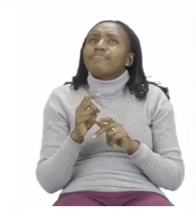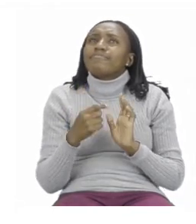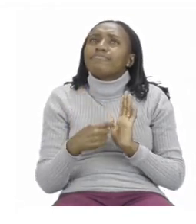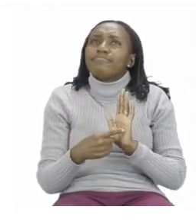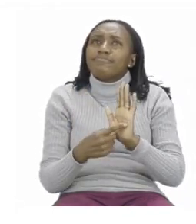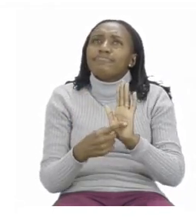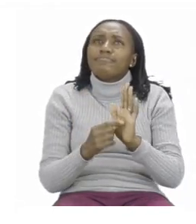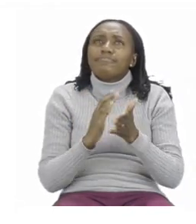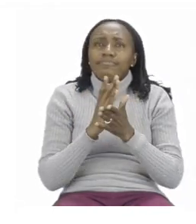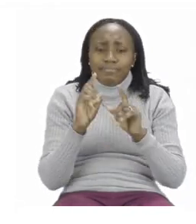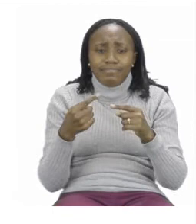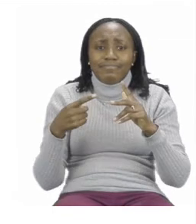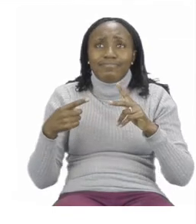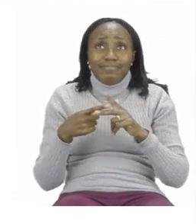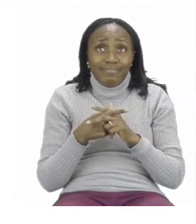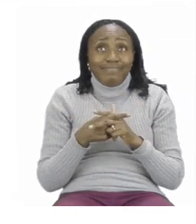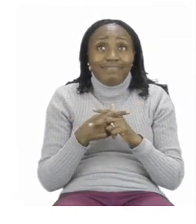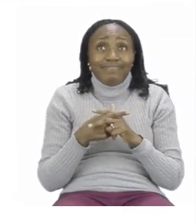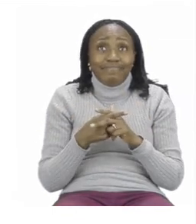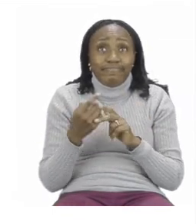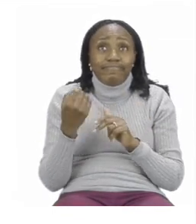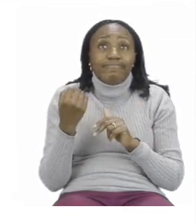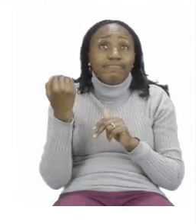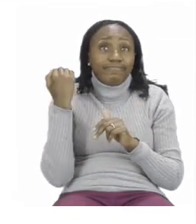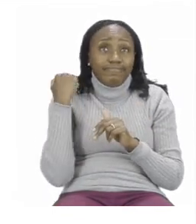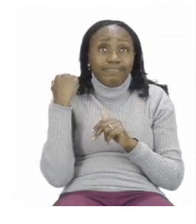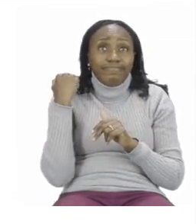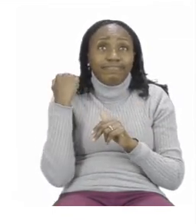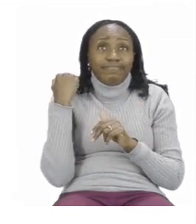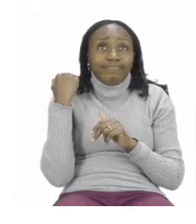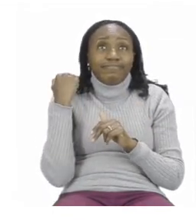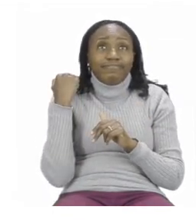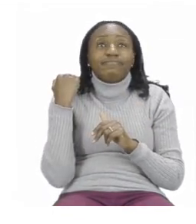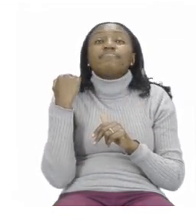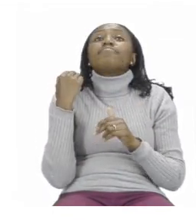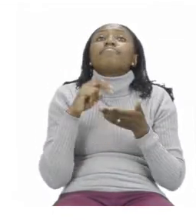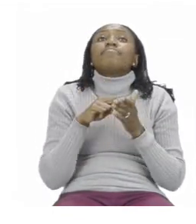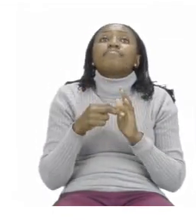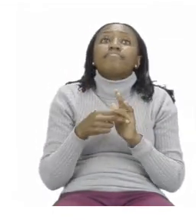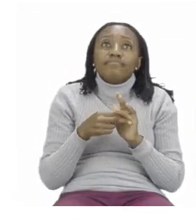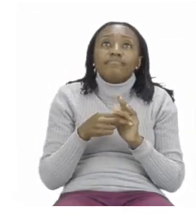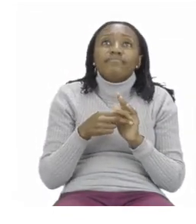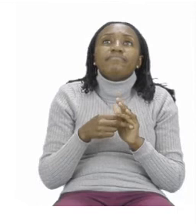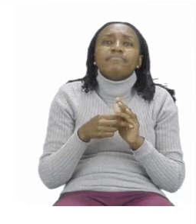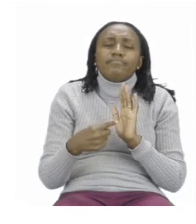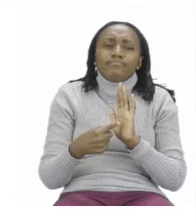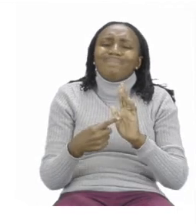that happened. Meaning all the words that we're going to use are words to show that it has already